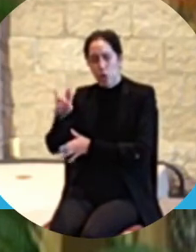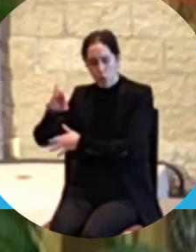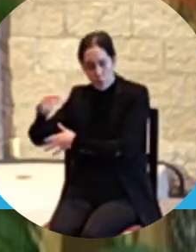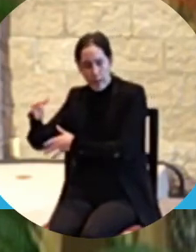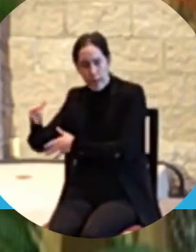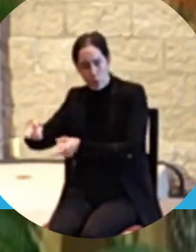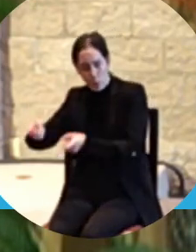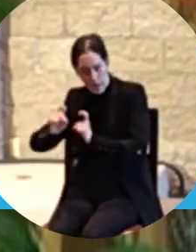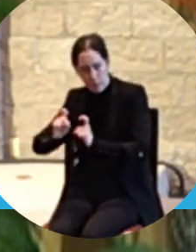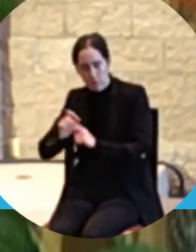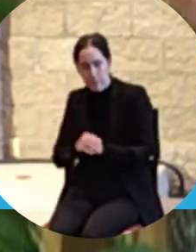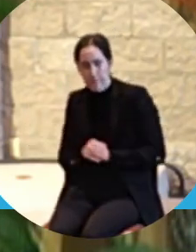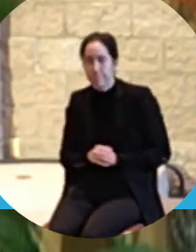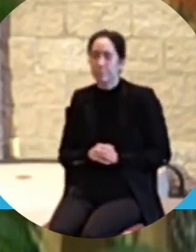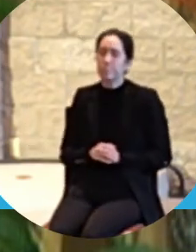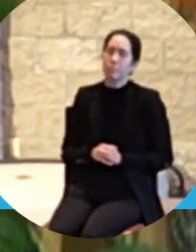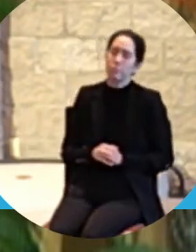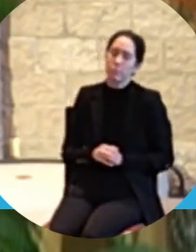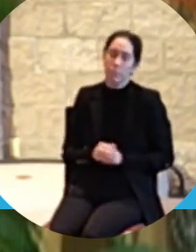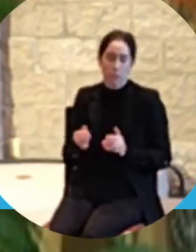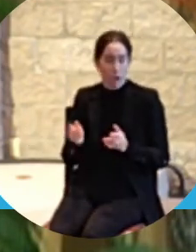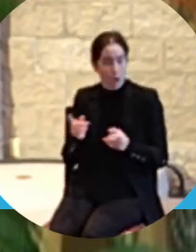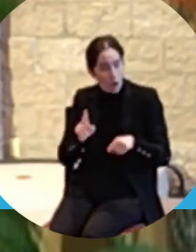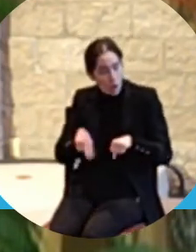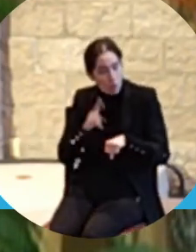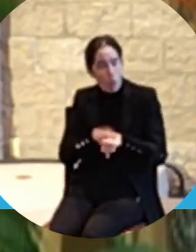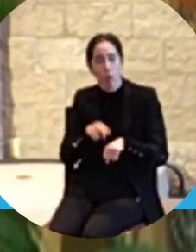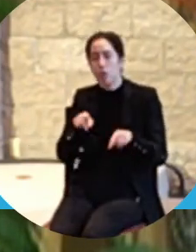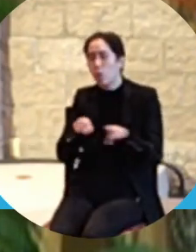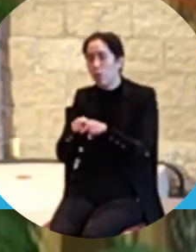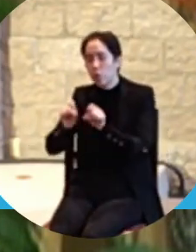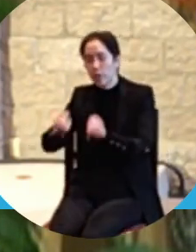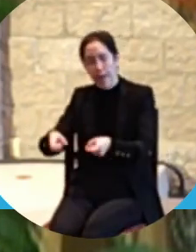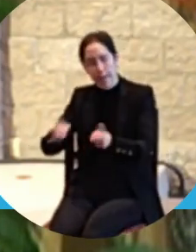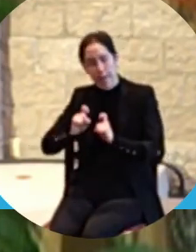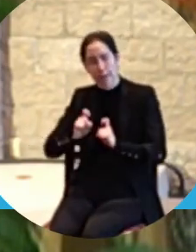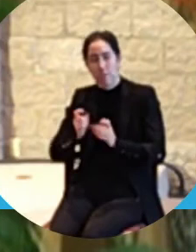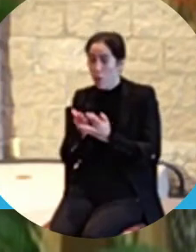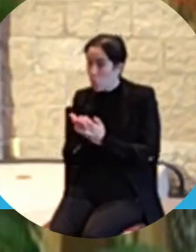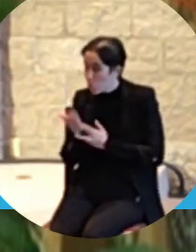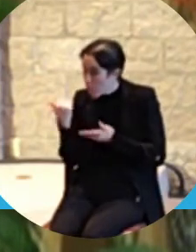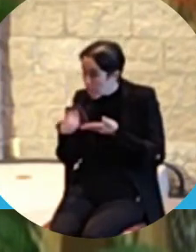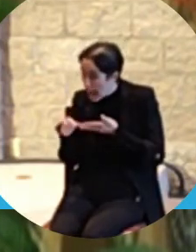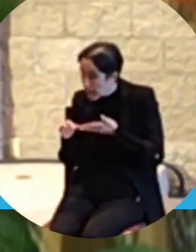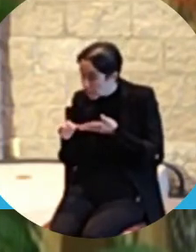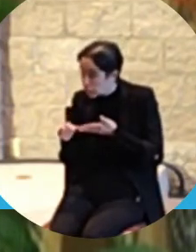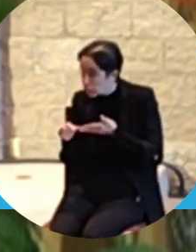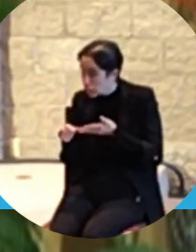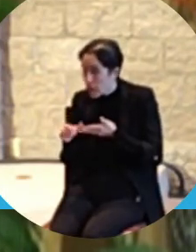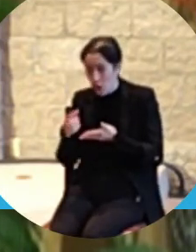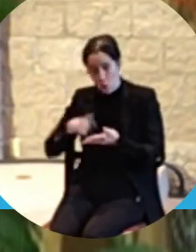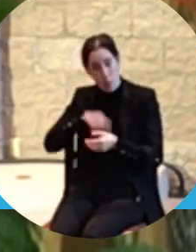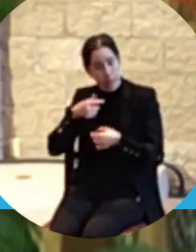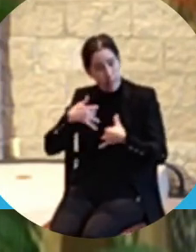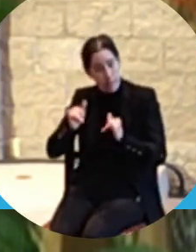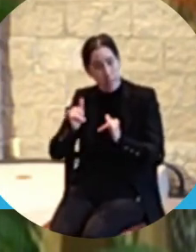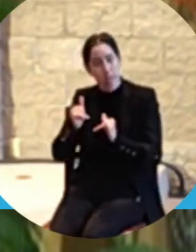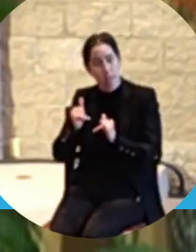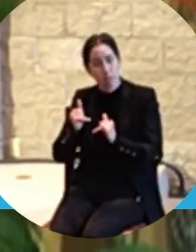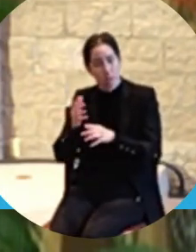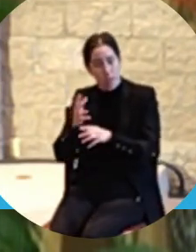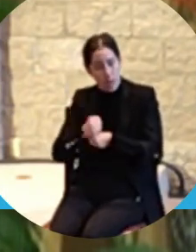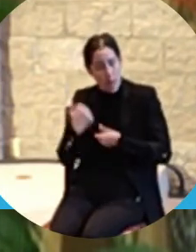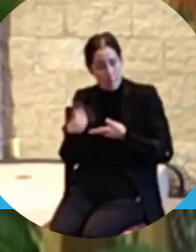grateful for that. And then, of course, you can also give to Unity Minneapolis through the mail, right through the mail. We're still receiving mail, so we invite